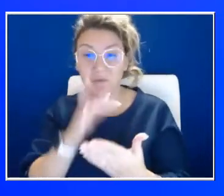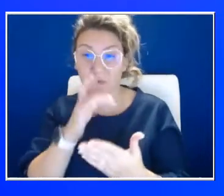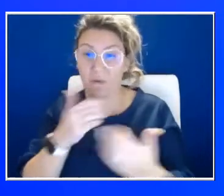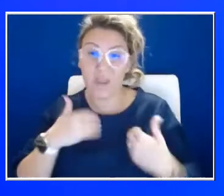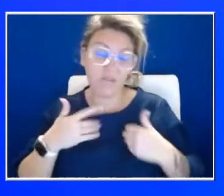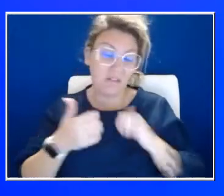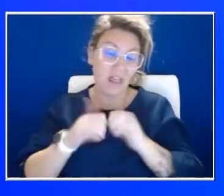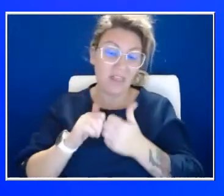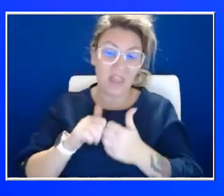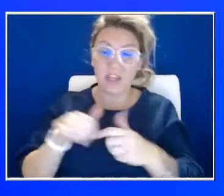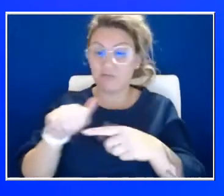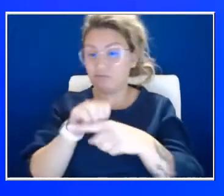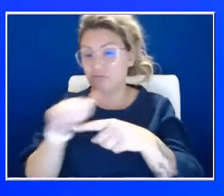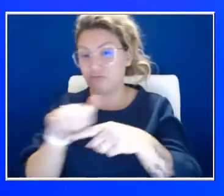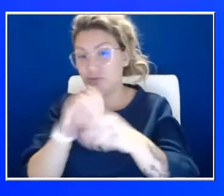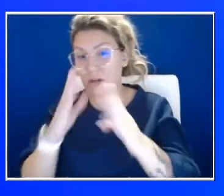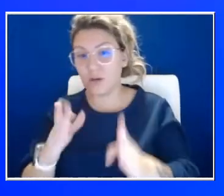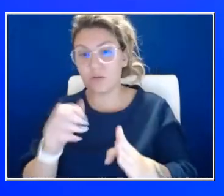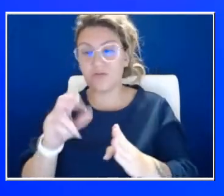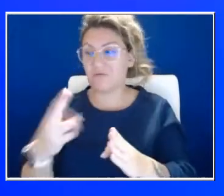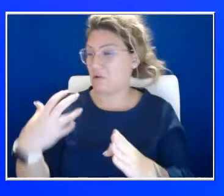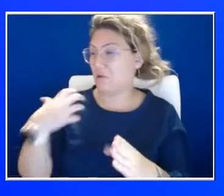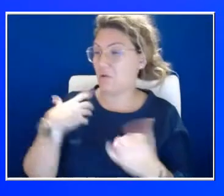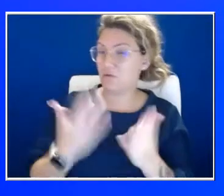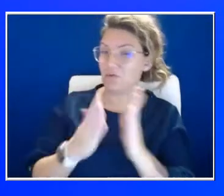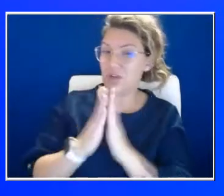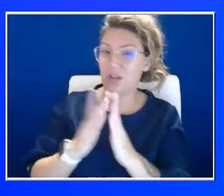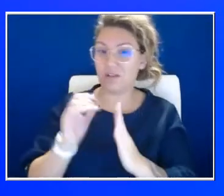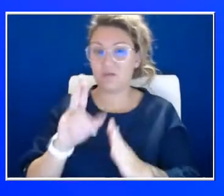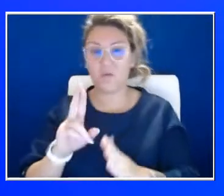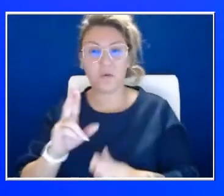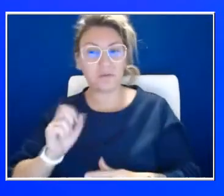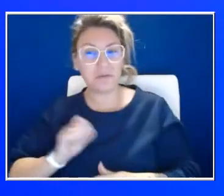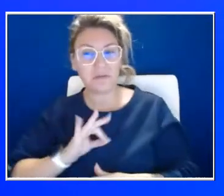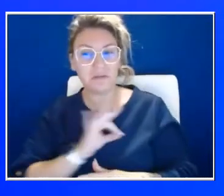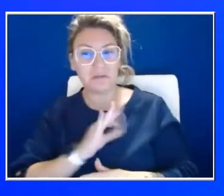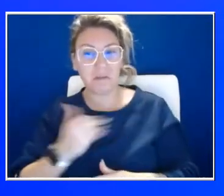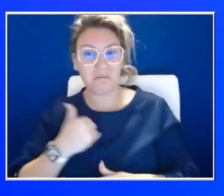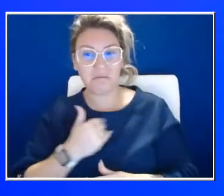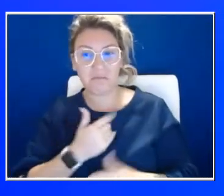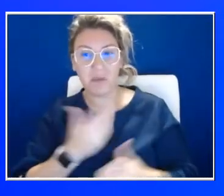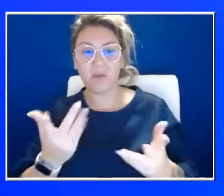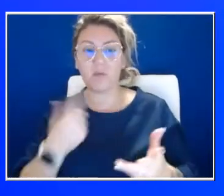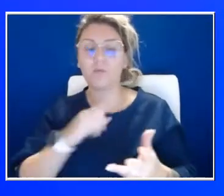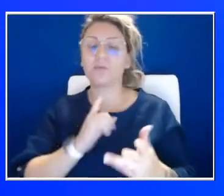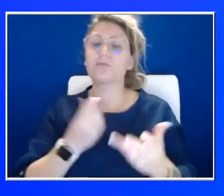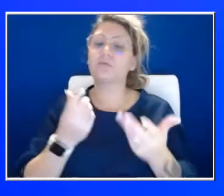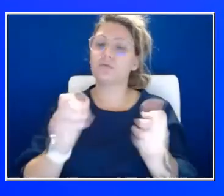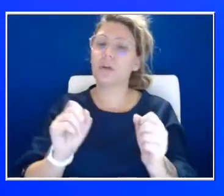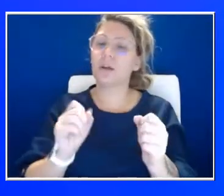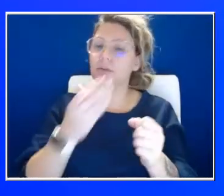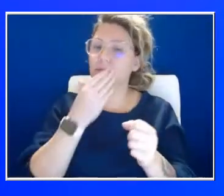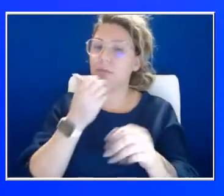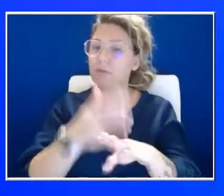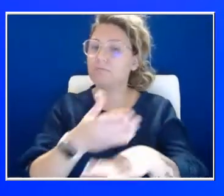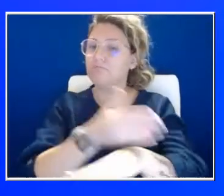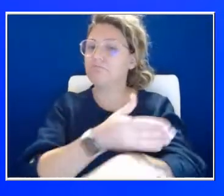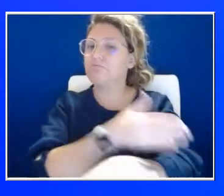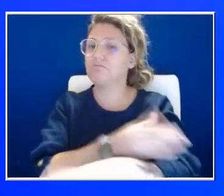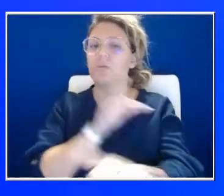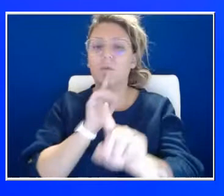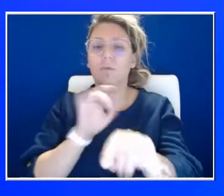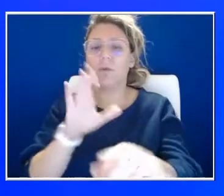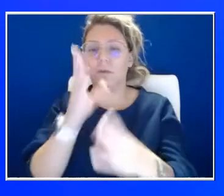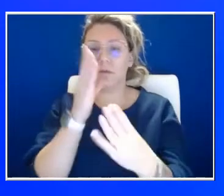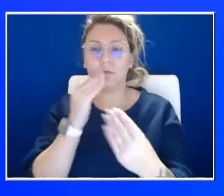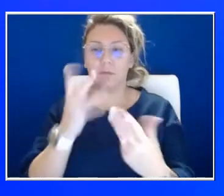is asked to do this, or a faculty member, and so we're trying to get better at that reporting data. So I think that those numbers are flawlessly